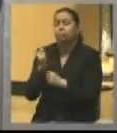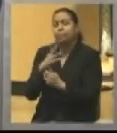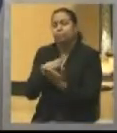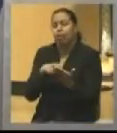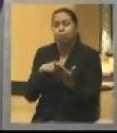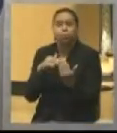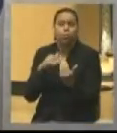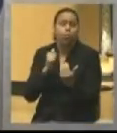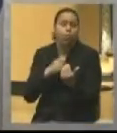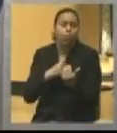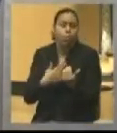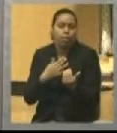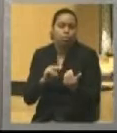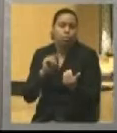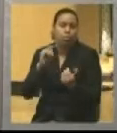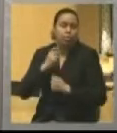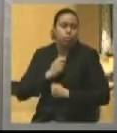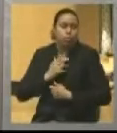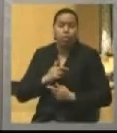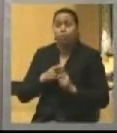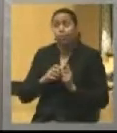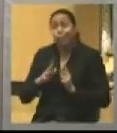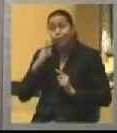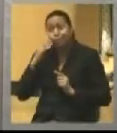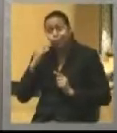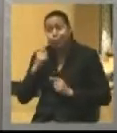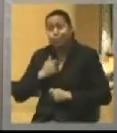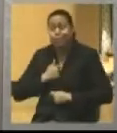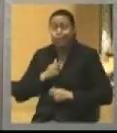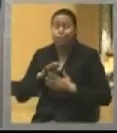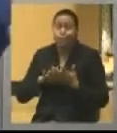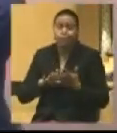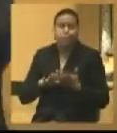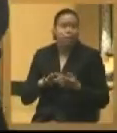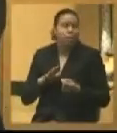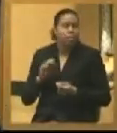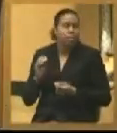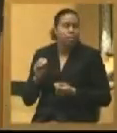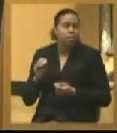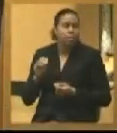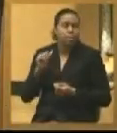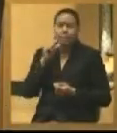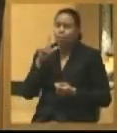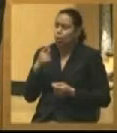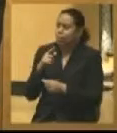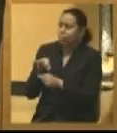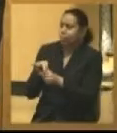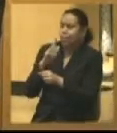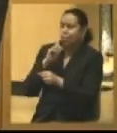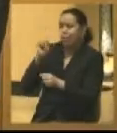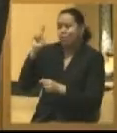by white Northern soldiers based on their military experience and what had gone on. And certainly not just the vote for Lincoln, but